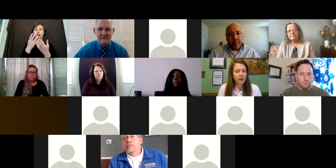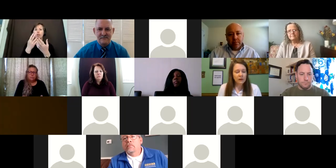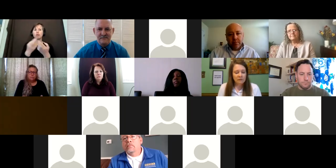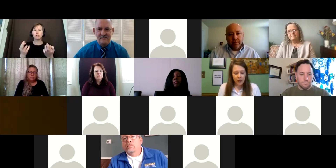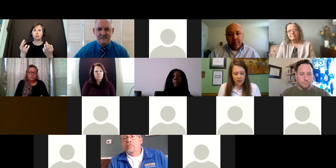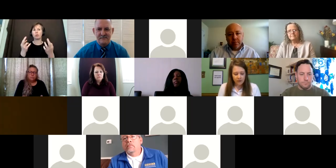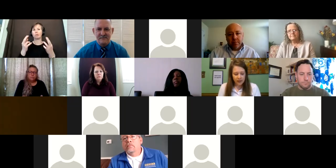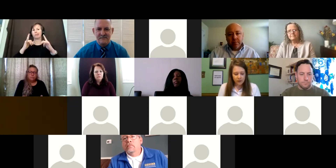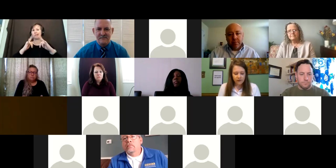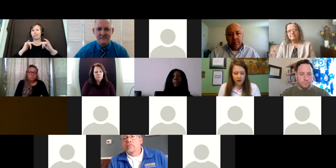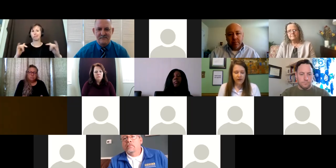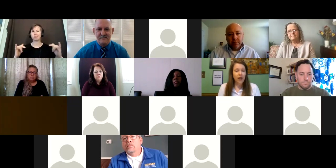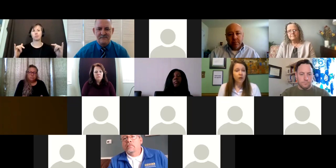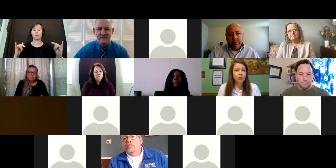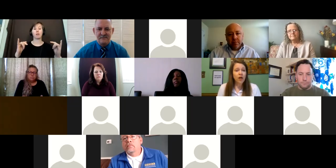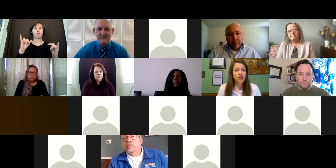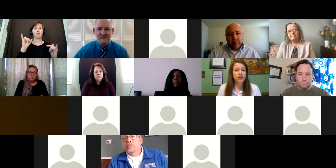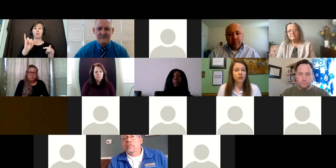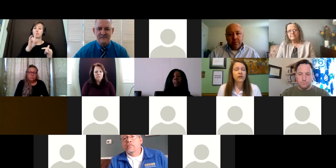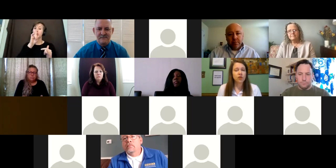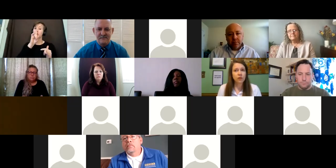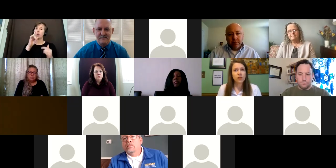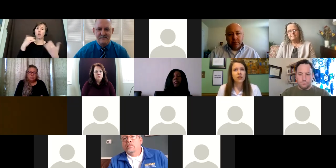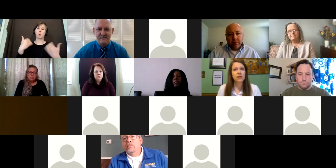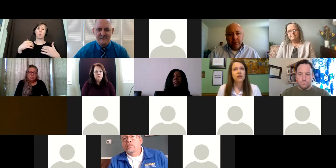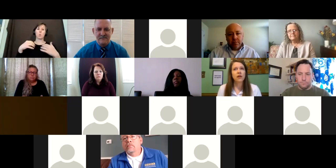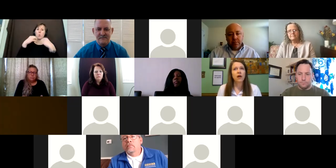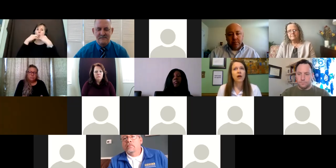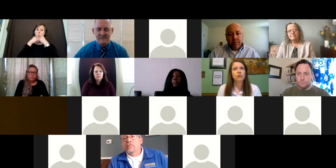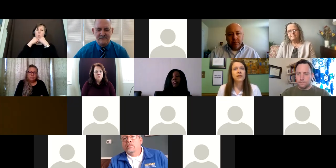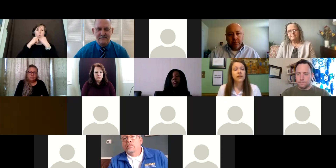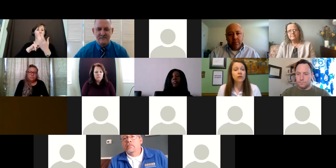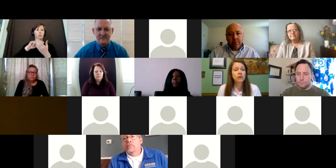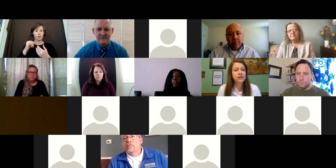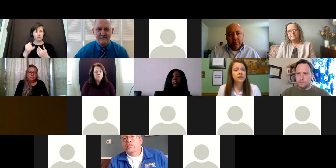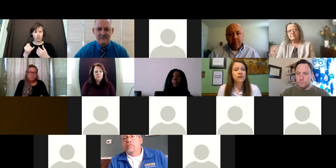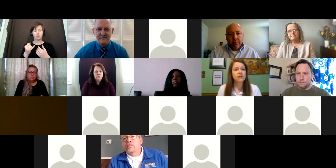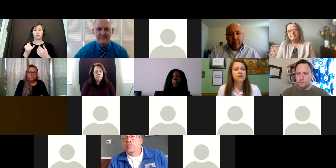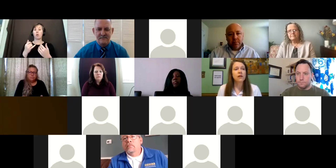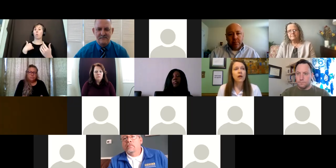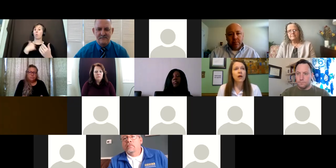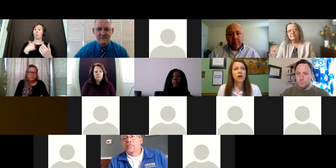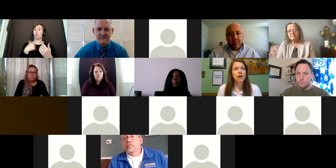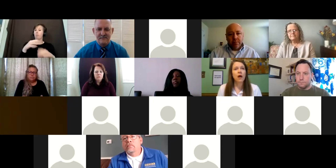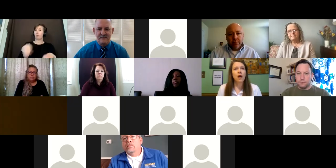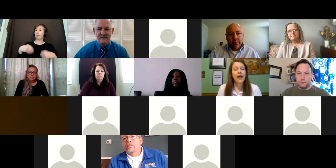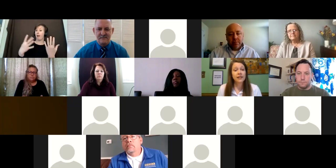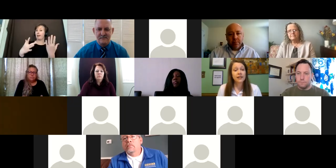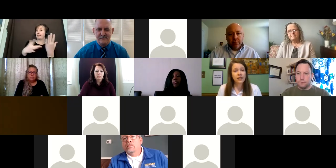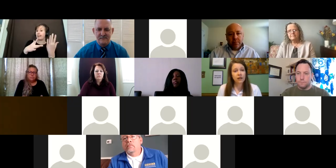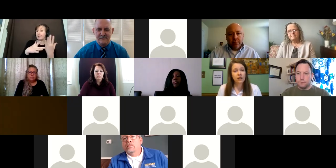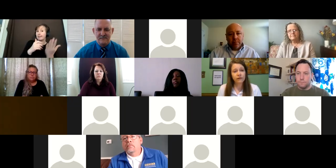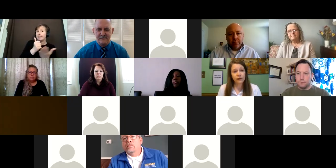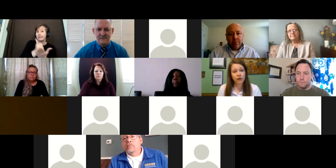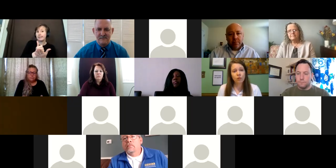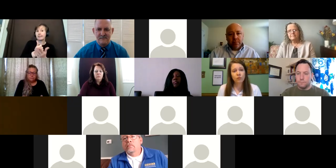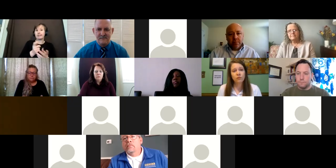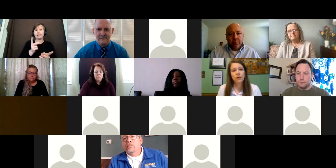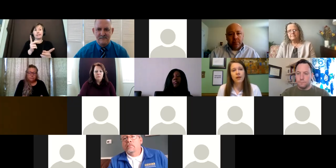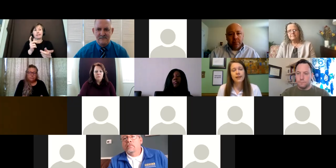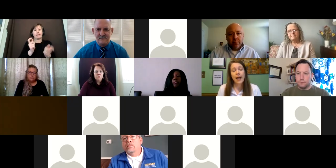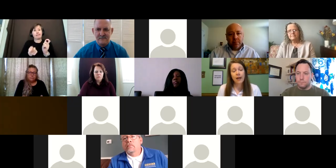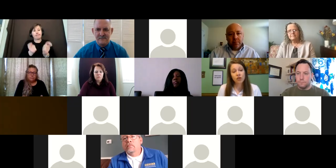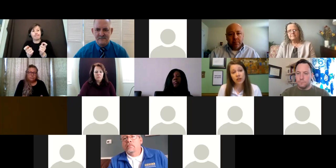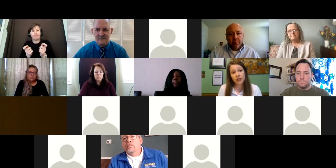So that's been a very valuable project that we've contributed technical assistance, editing of